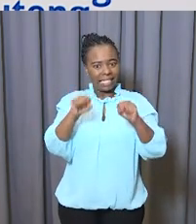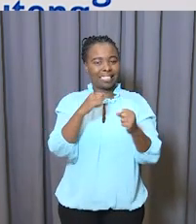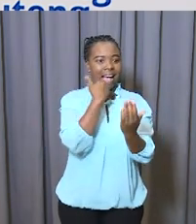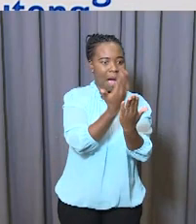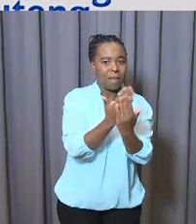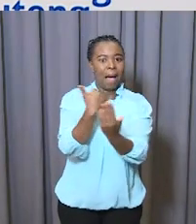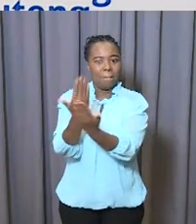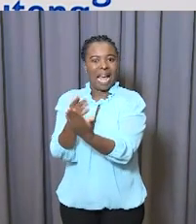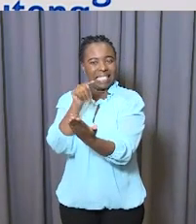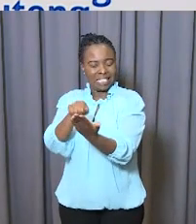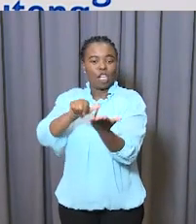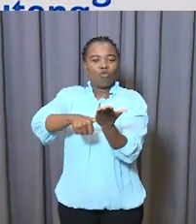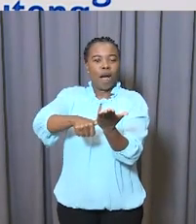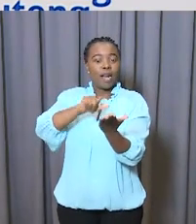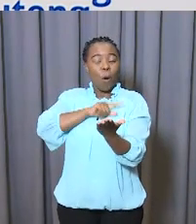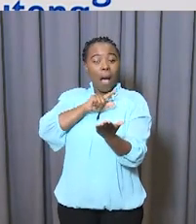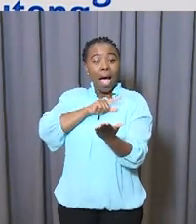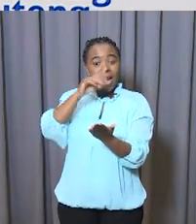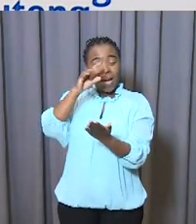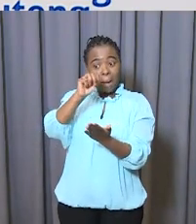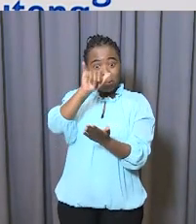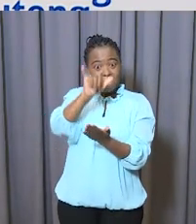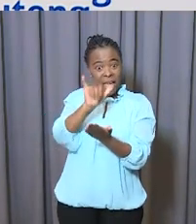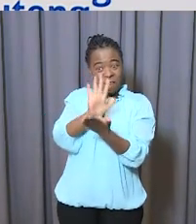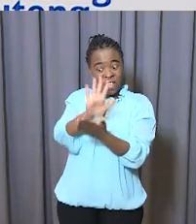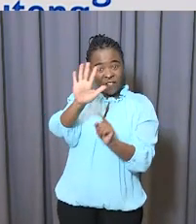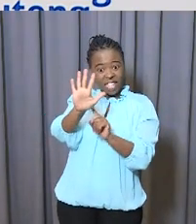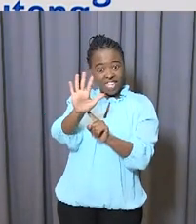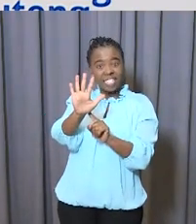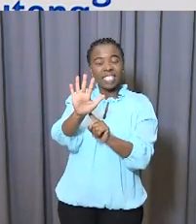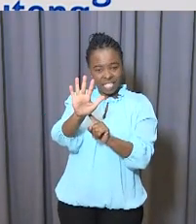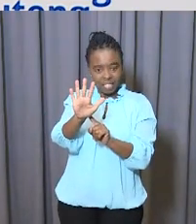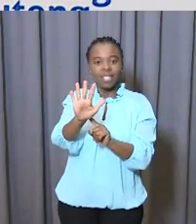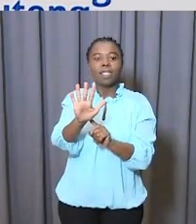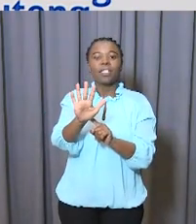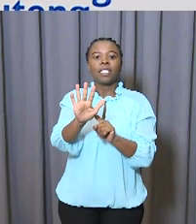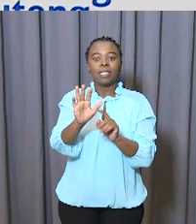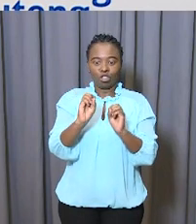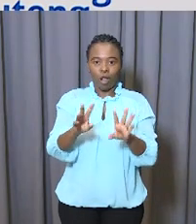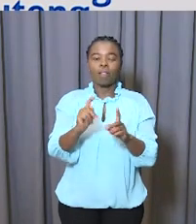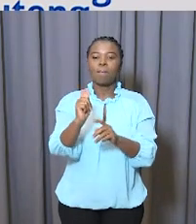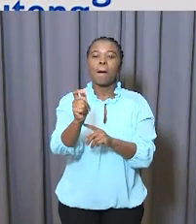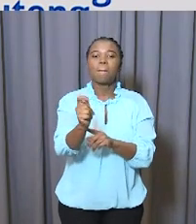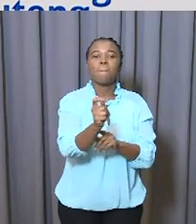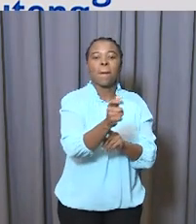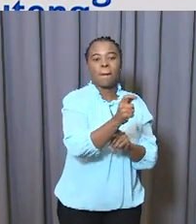grant, because come the 15th of May, that grant will start to pay people, and that